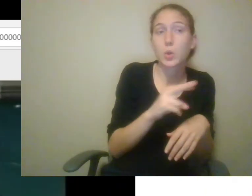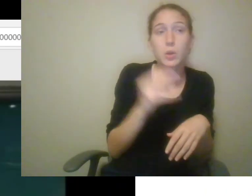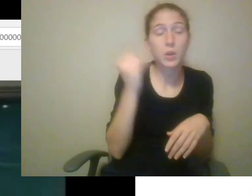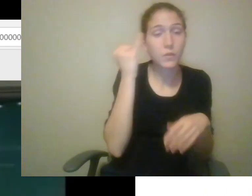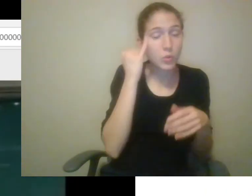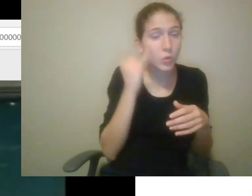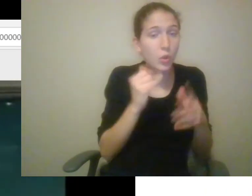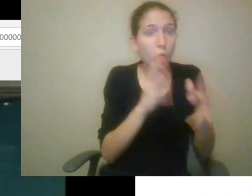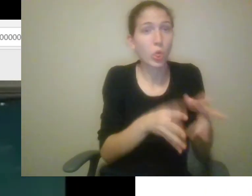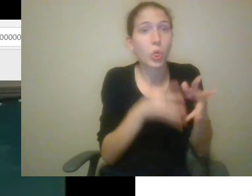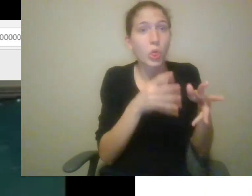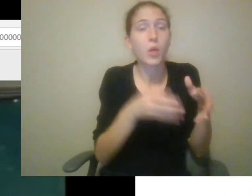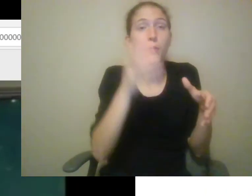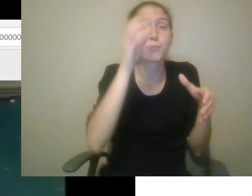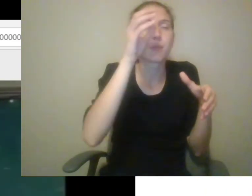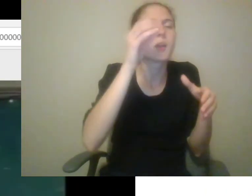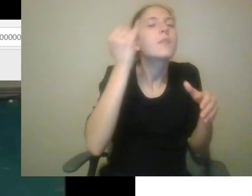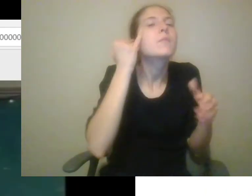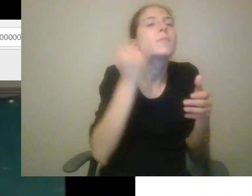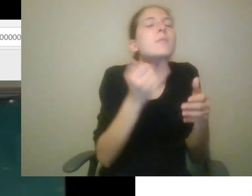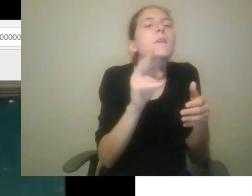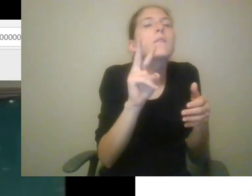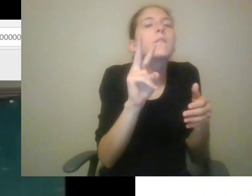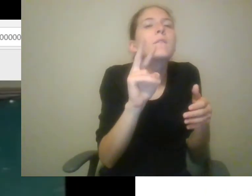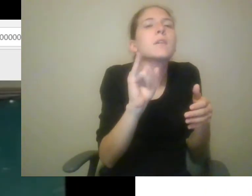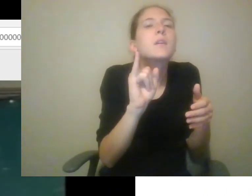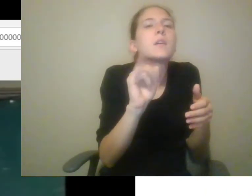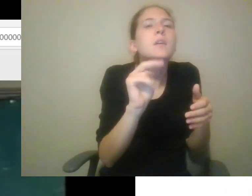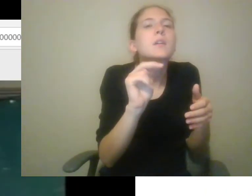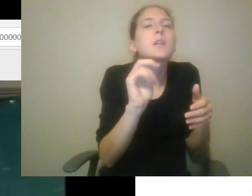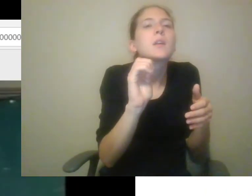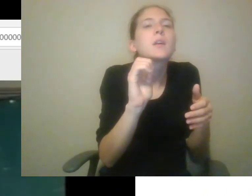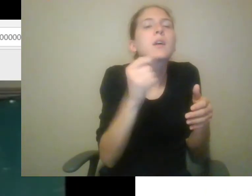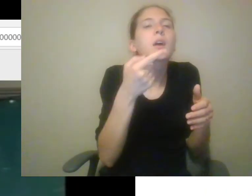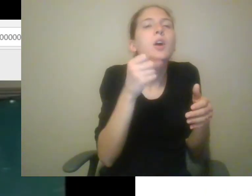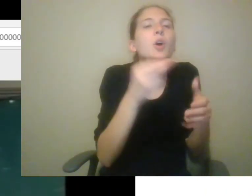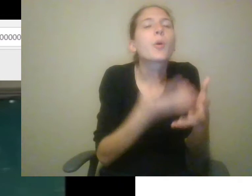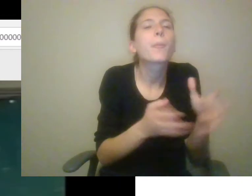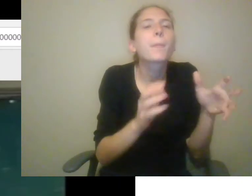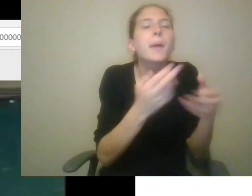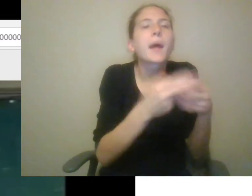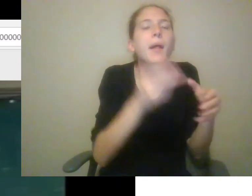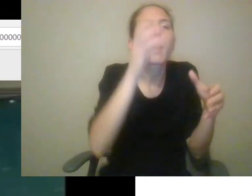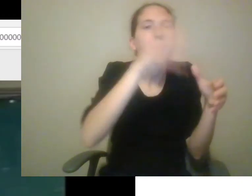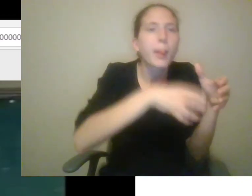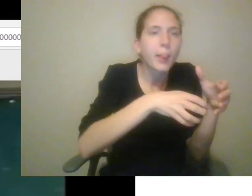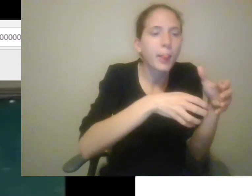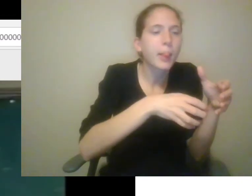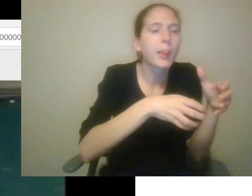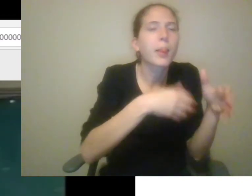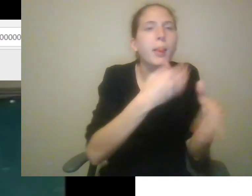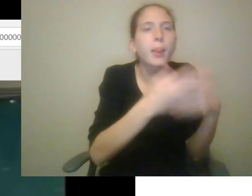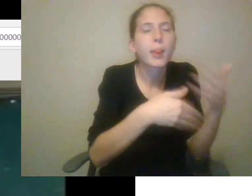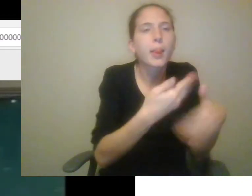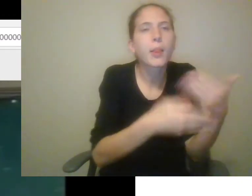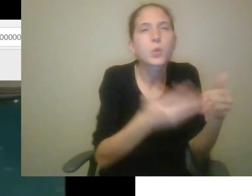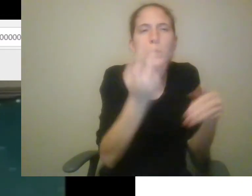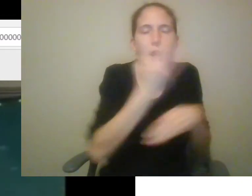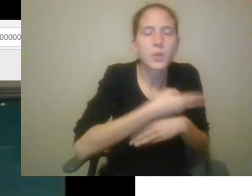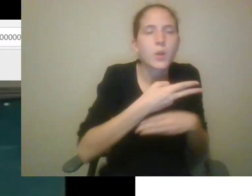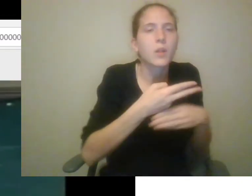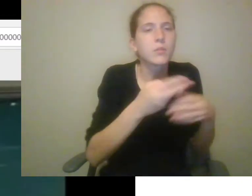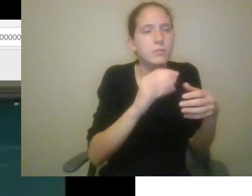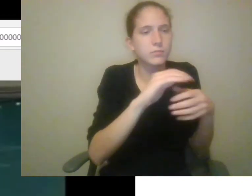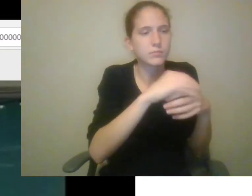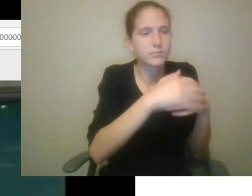you can eat this egg. Now, it may have a vinegary taste to it because sometimes vinegar will diffuse into the egg. All right? But,